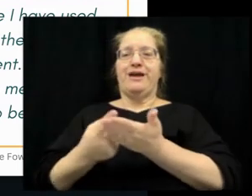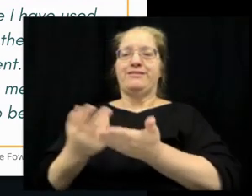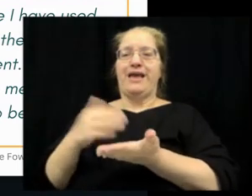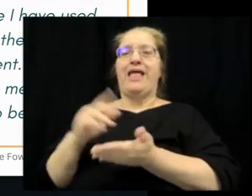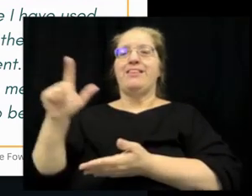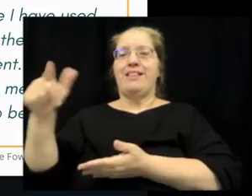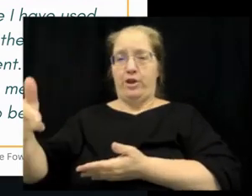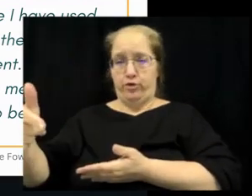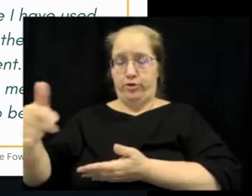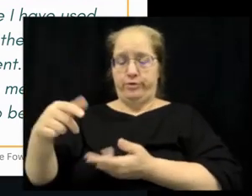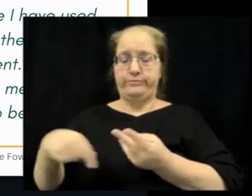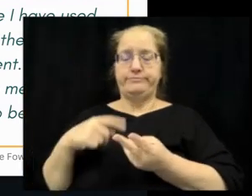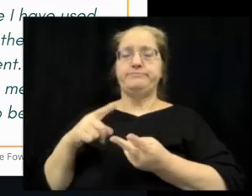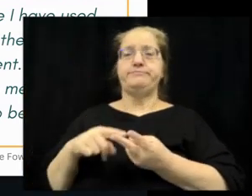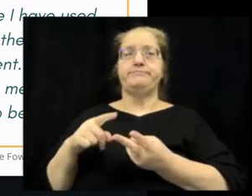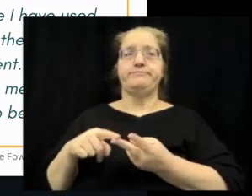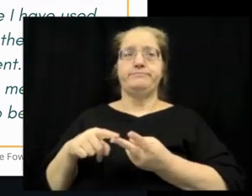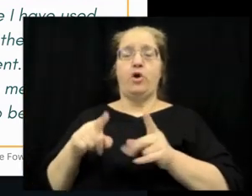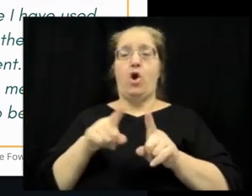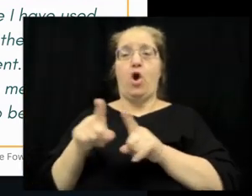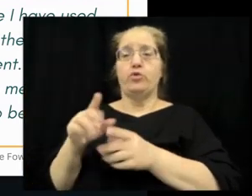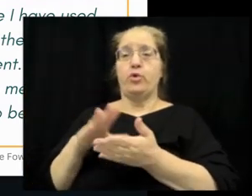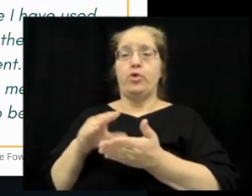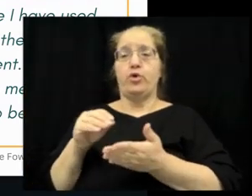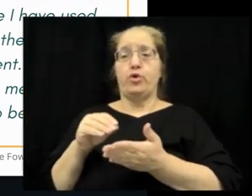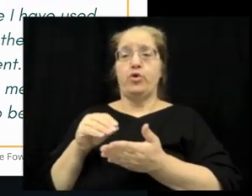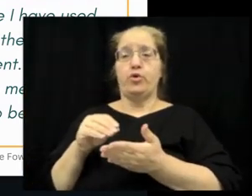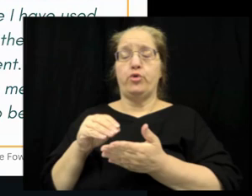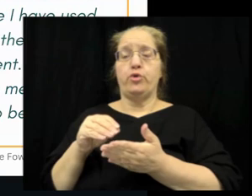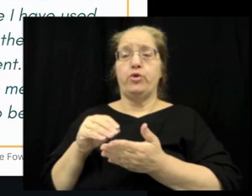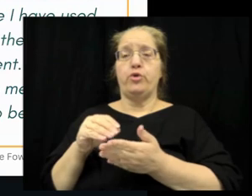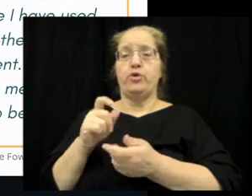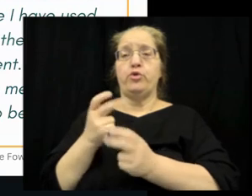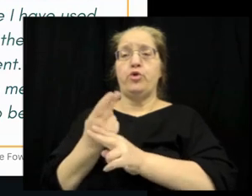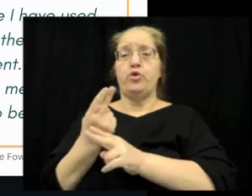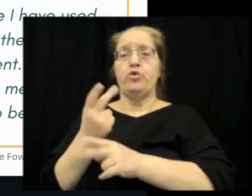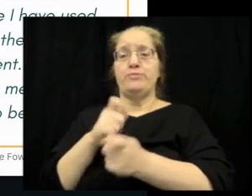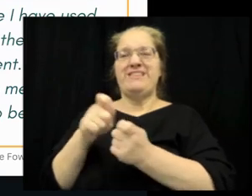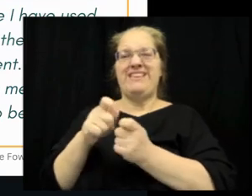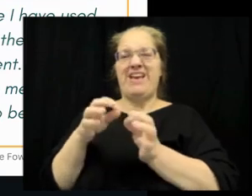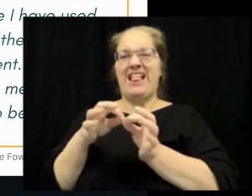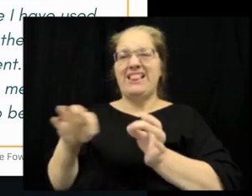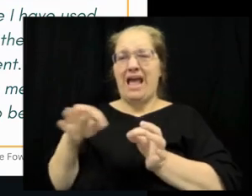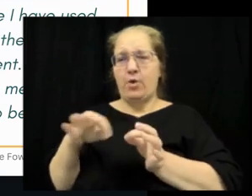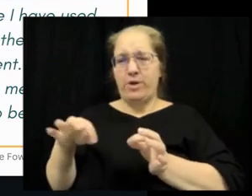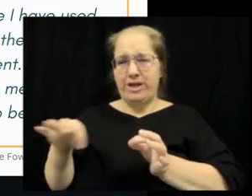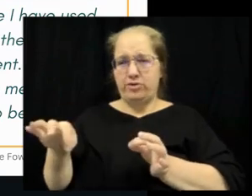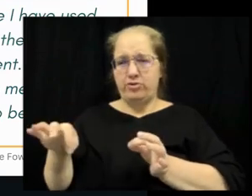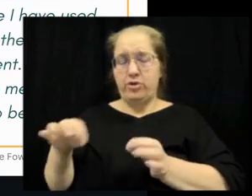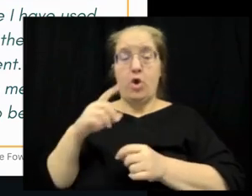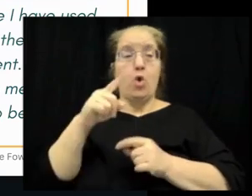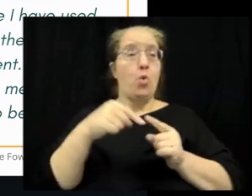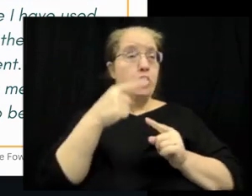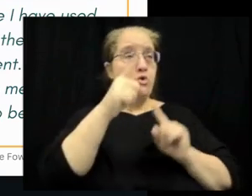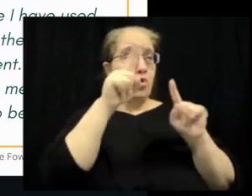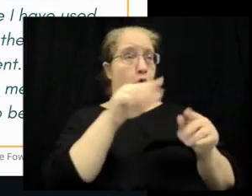learned how to, as a couple, do that language that we were talking about before. When you go to school, you